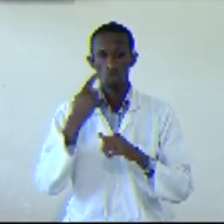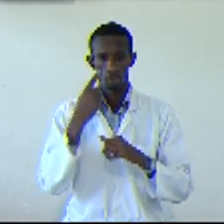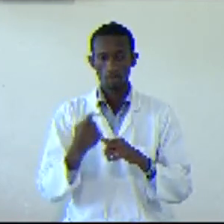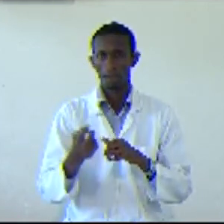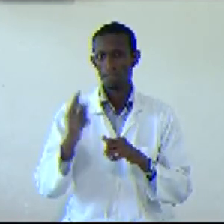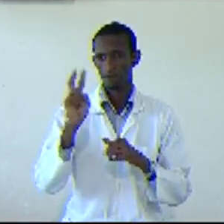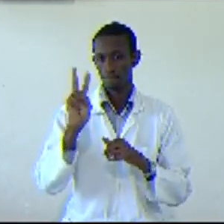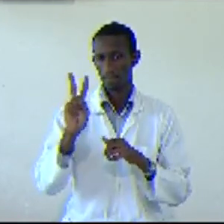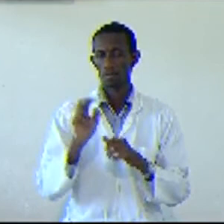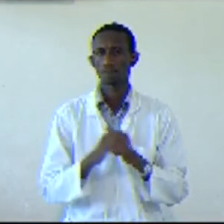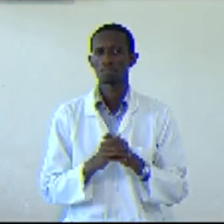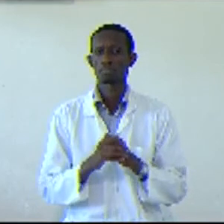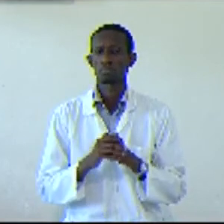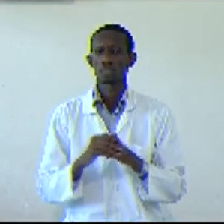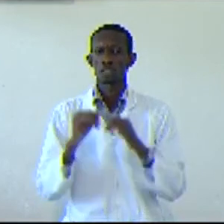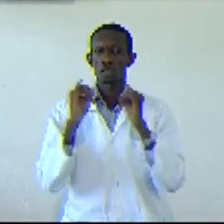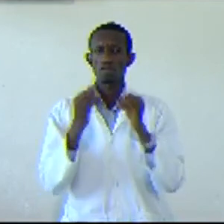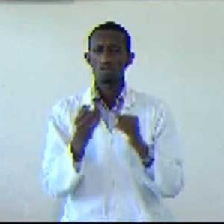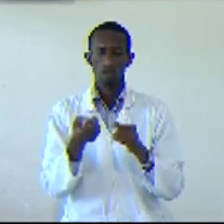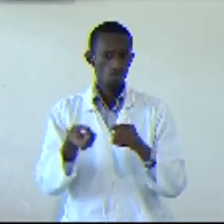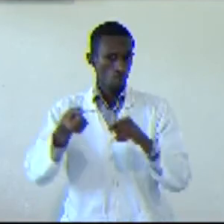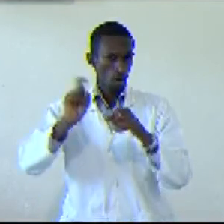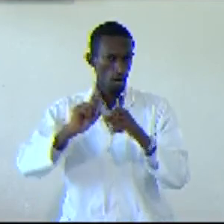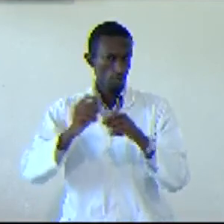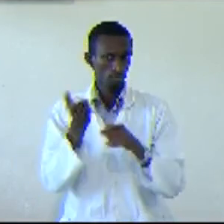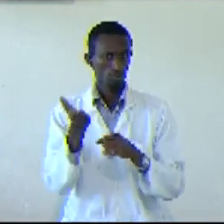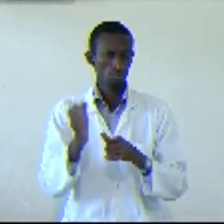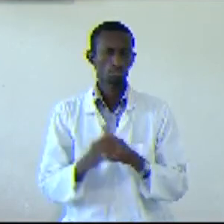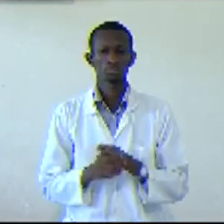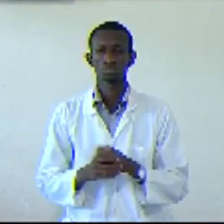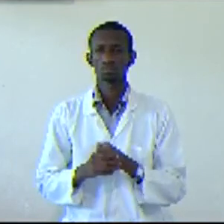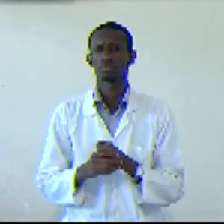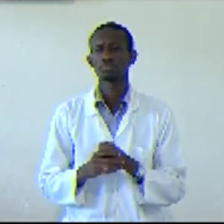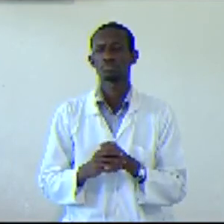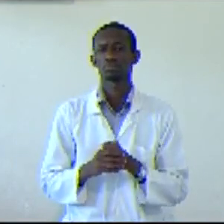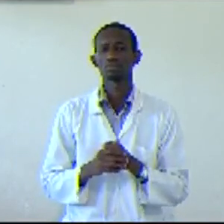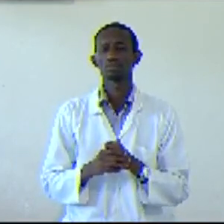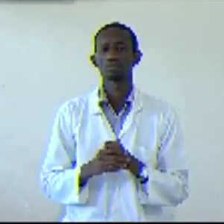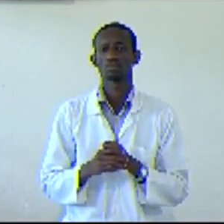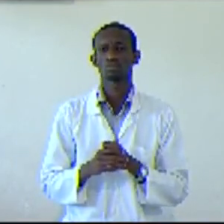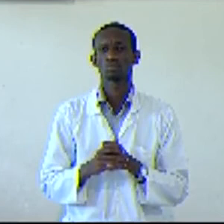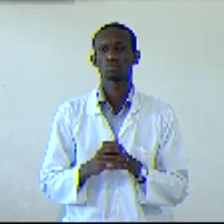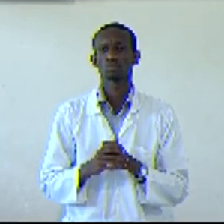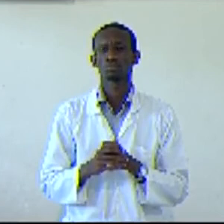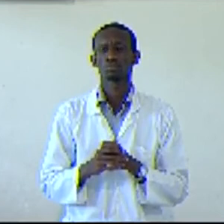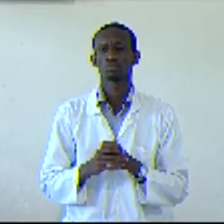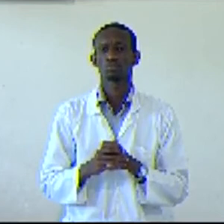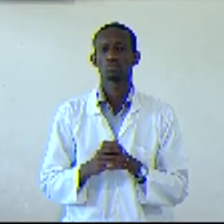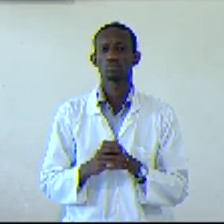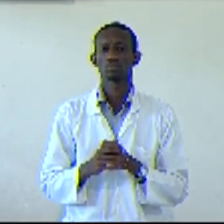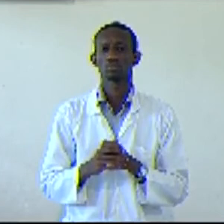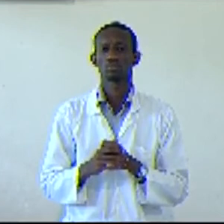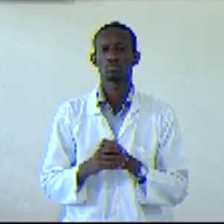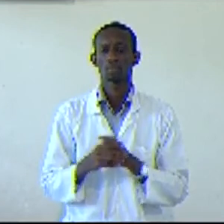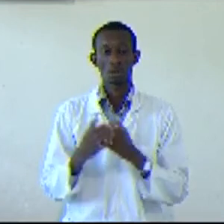that you are going to find. If we add these ones, and here we are going to find, we have